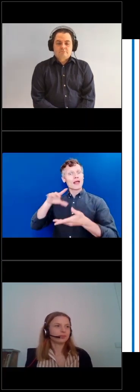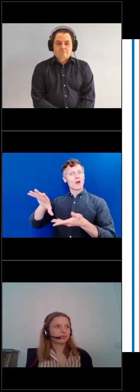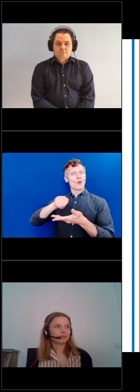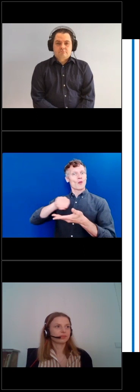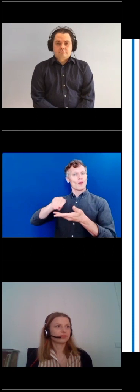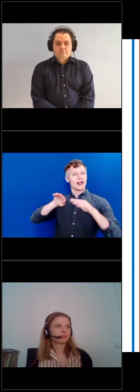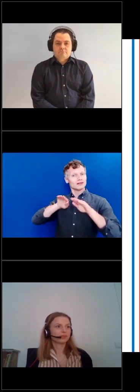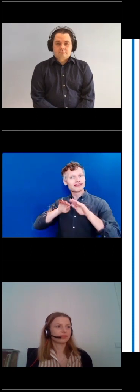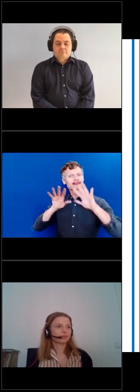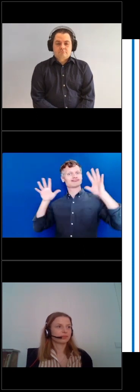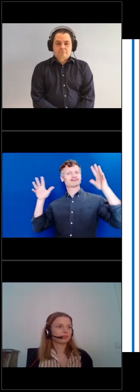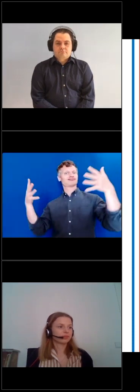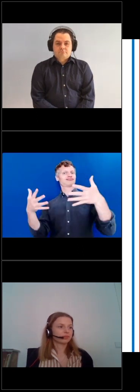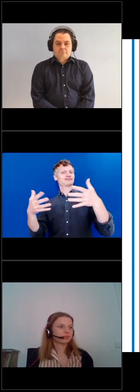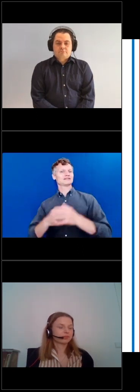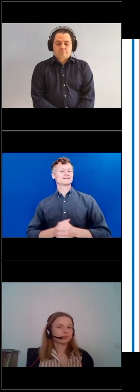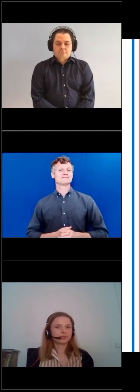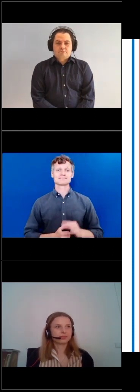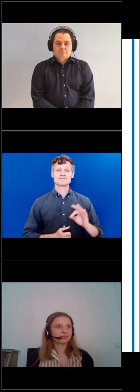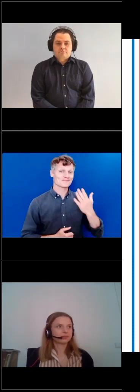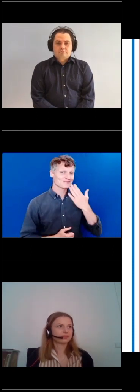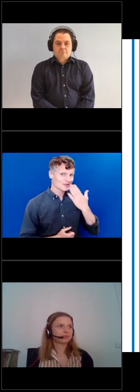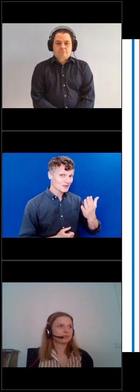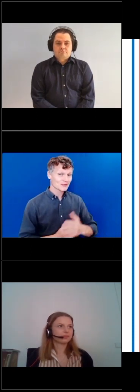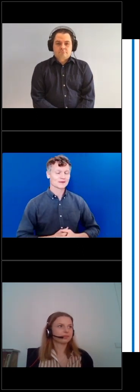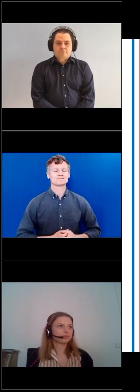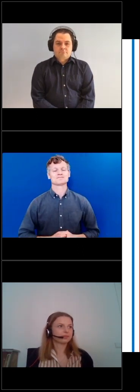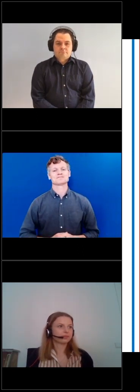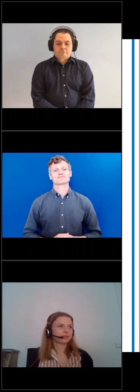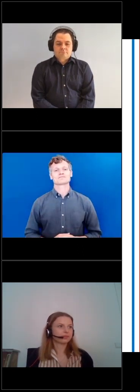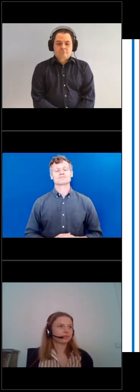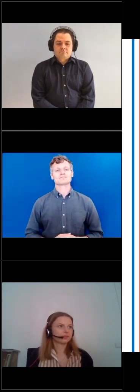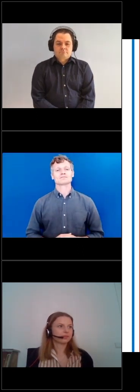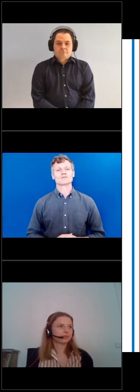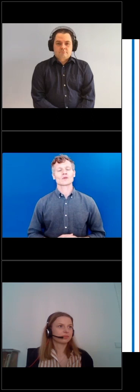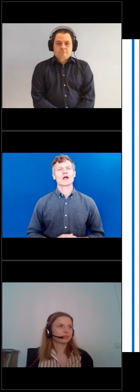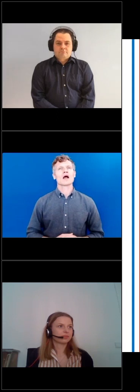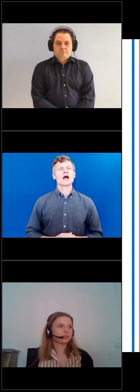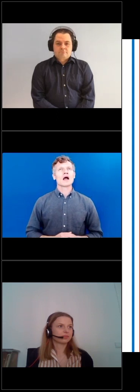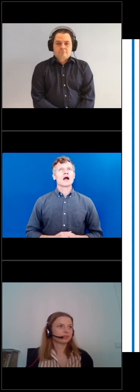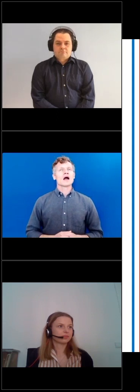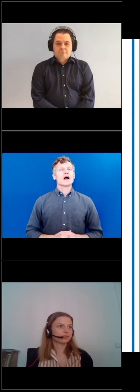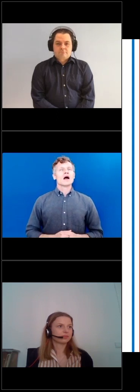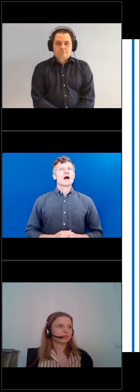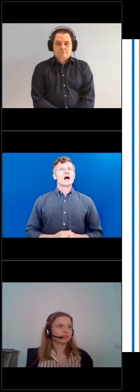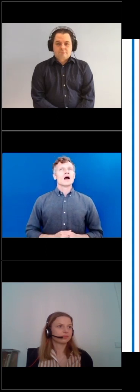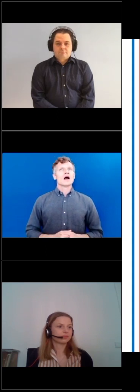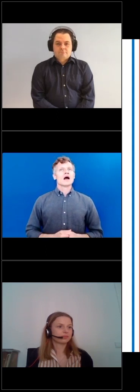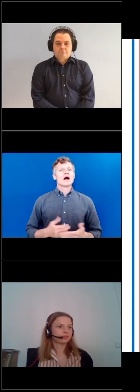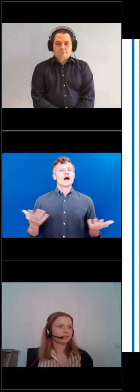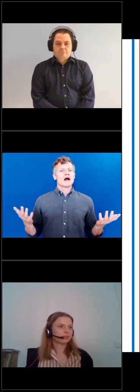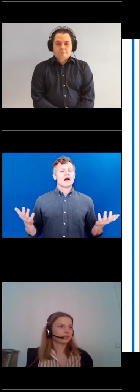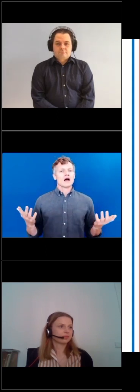Thank you, Sabrina. I think with this, the idea of having screens on car,